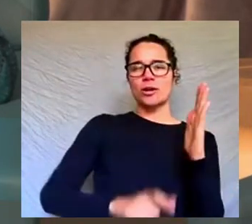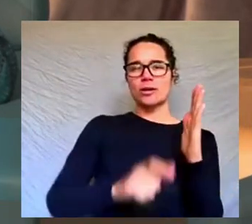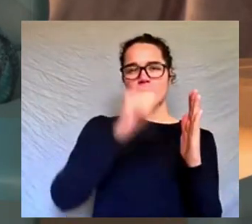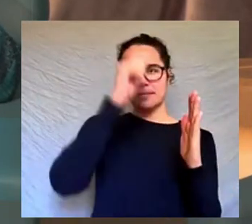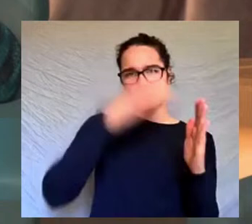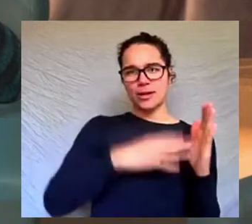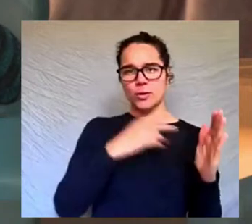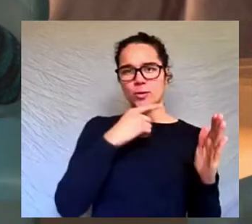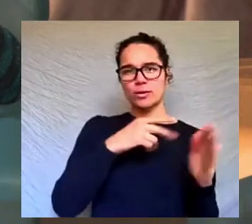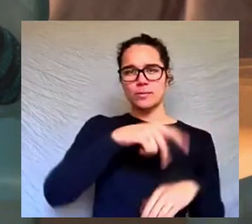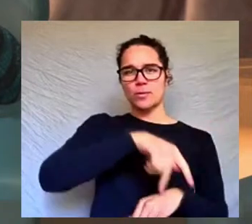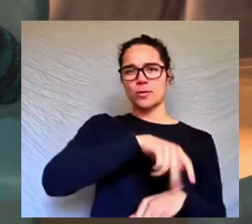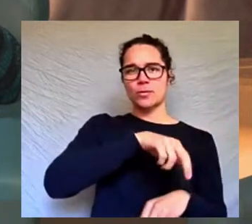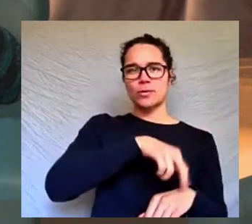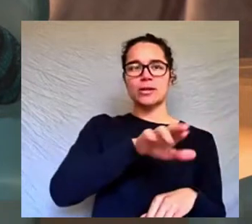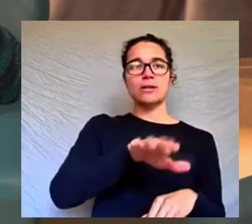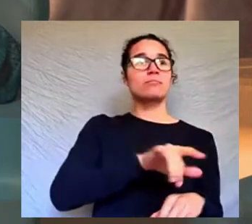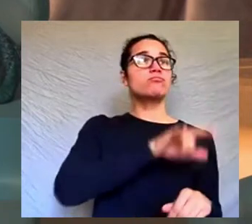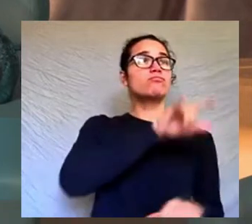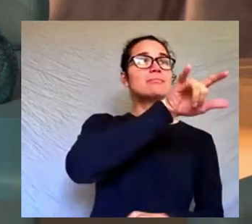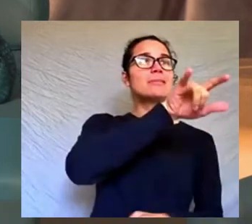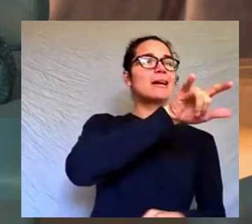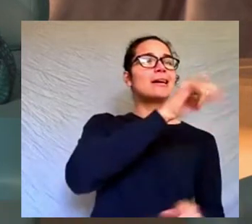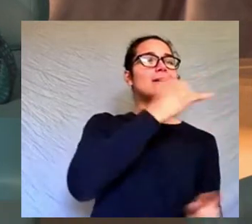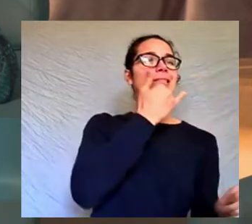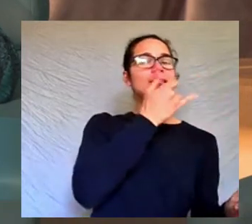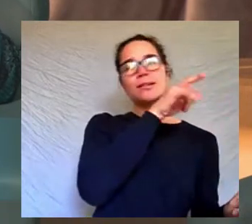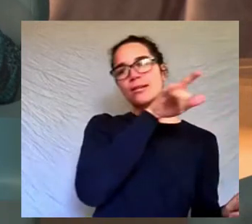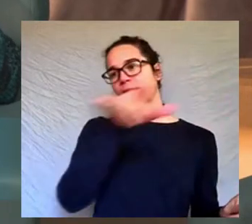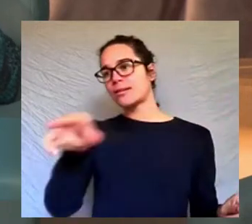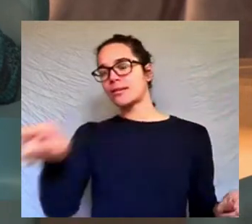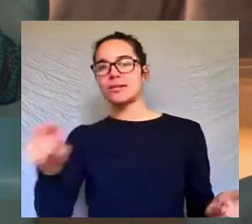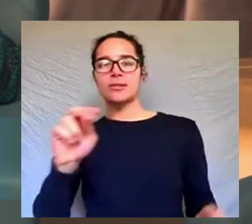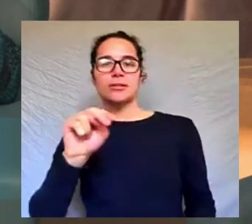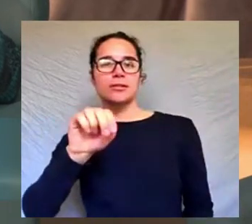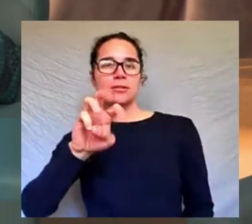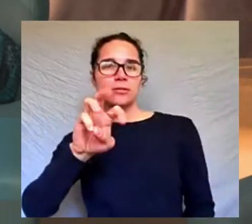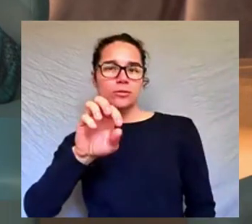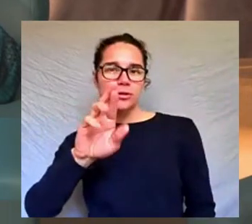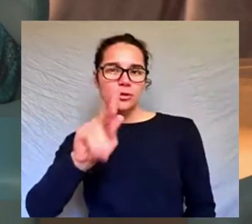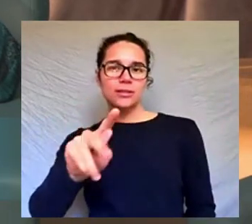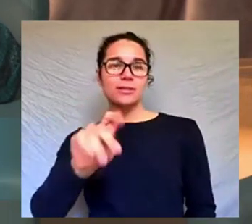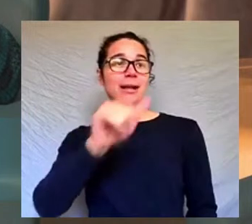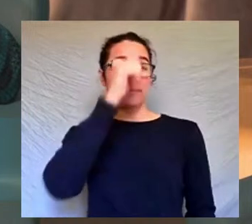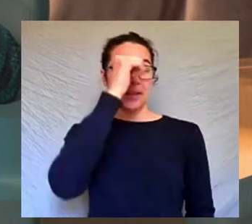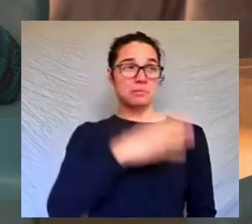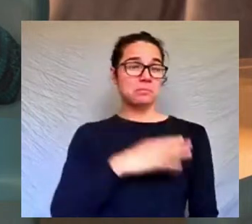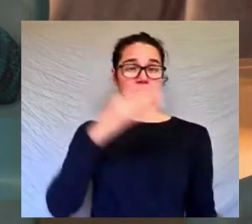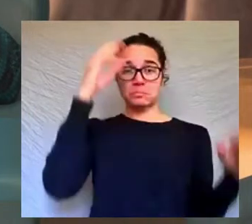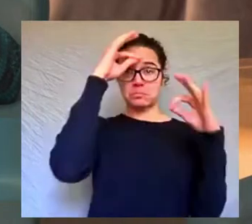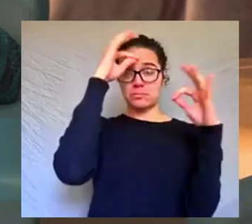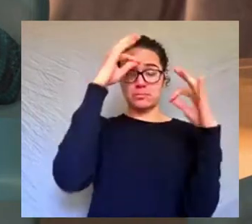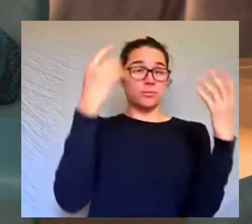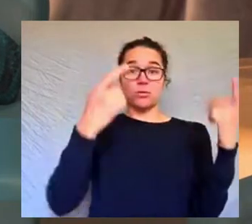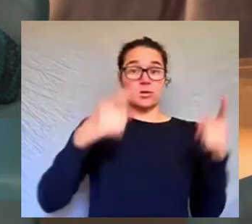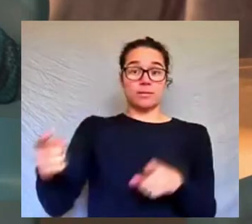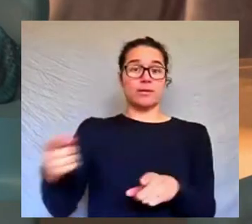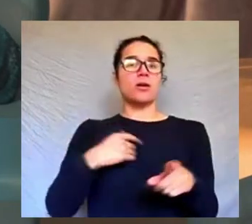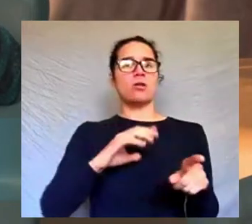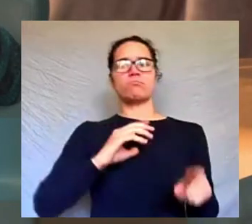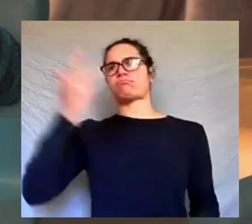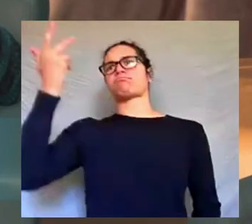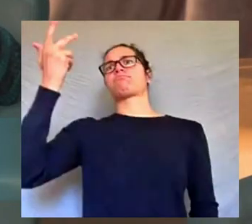had been diverted to Newark. And he didn't understand what was going on. and was quite upset at the airport.